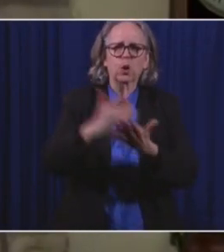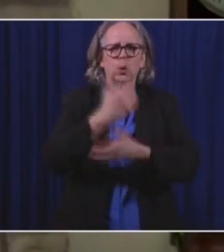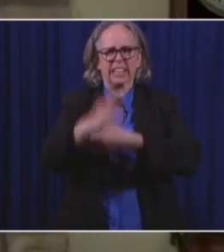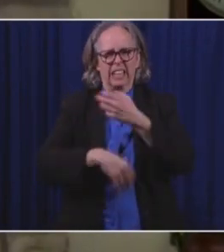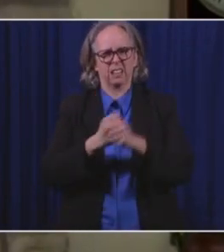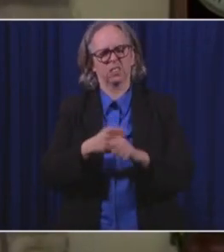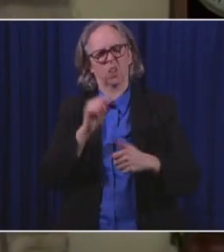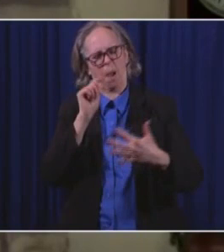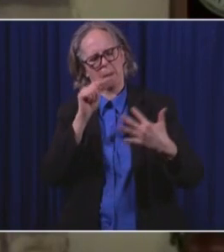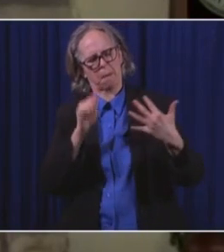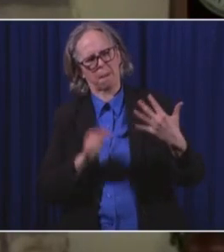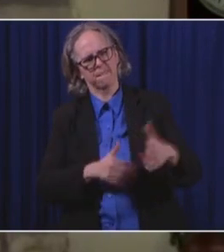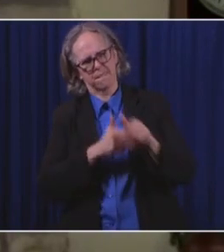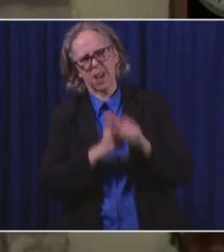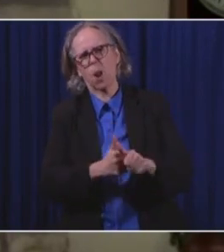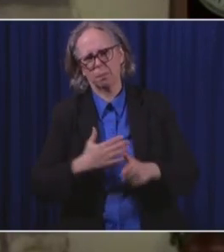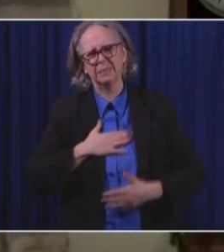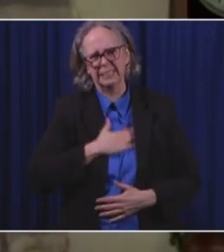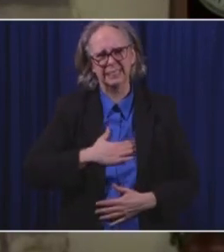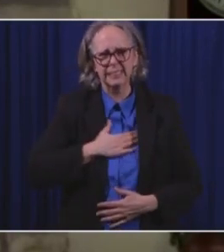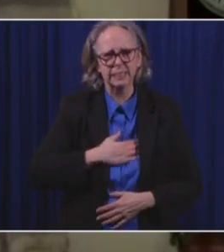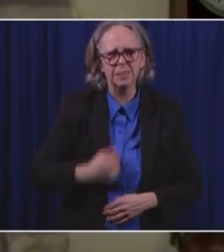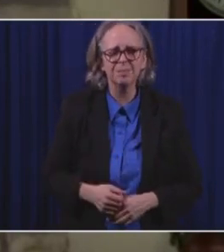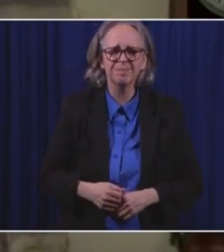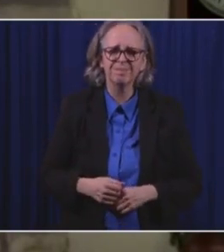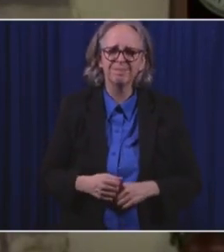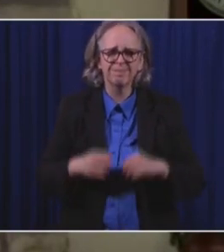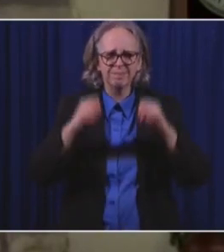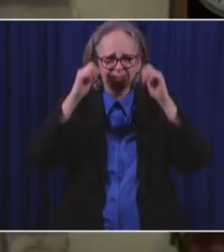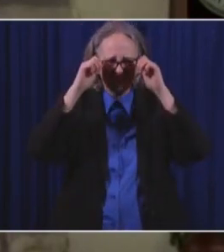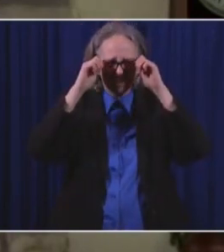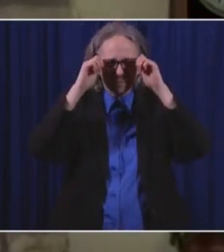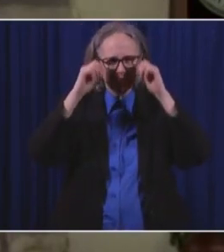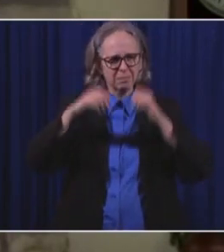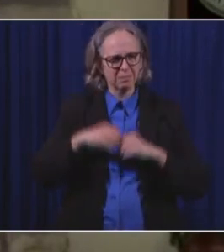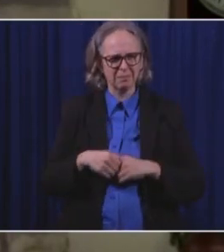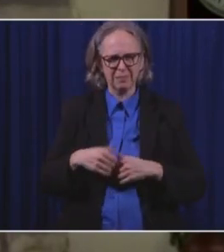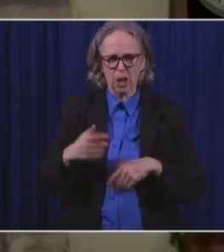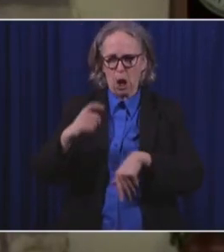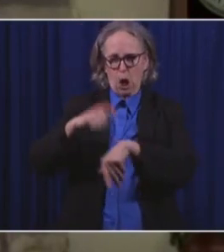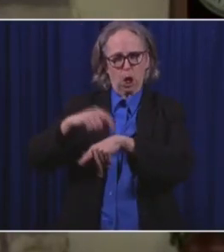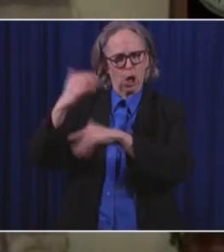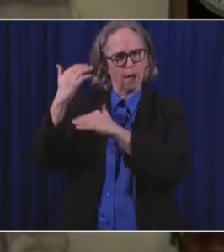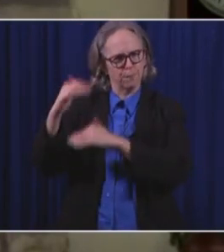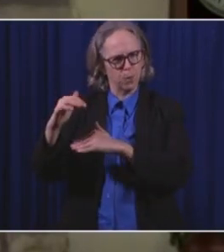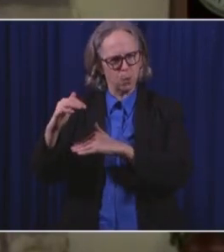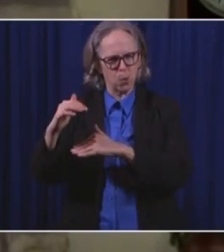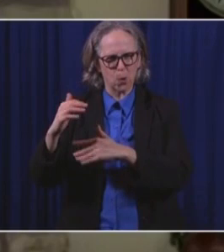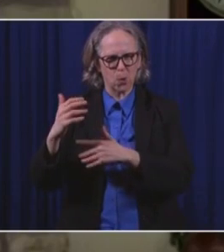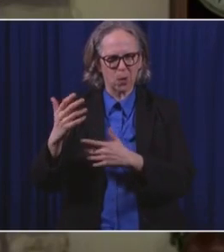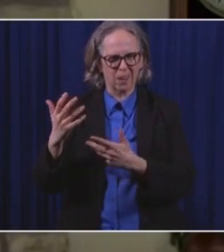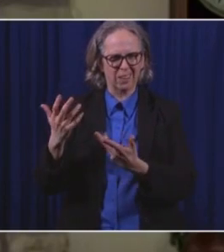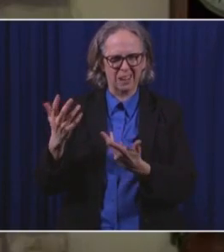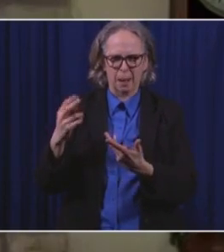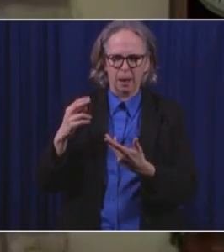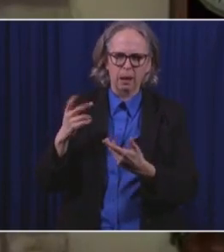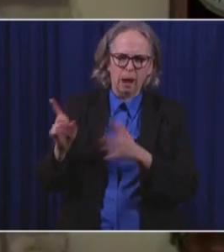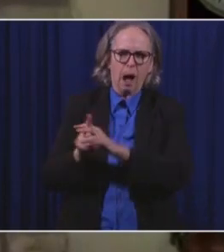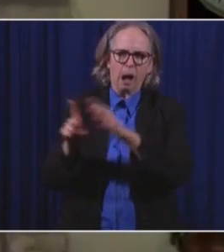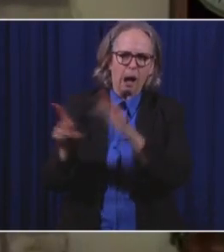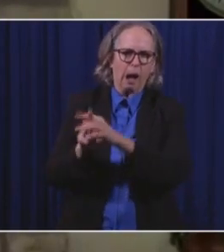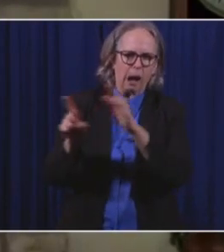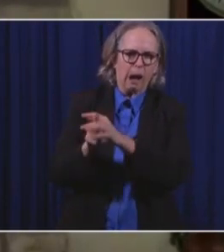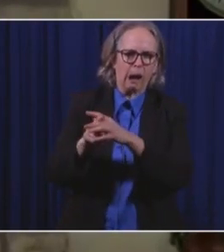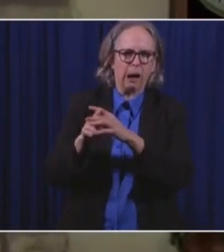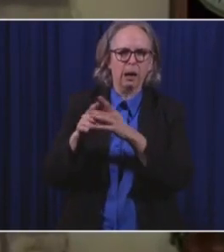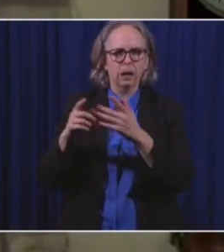The curfew has created a conflict with some of the most highly anticipated events of the year. The Columbus Crew MLS championship game